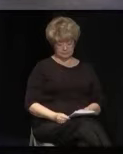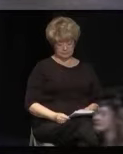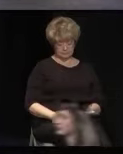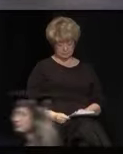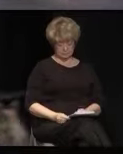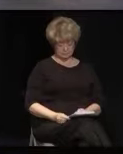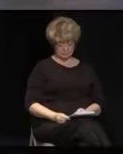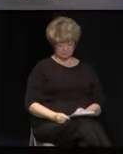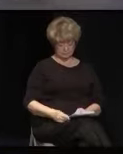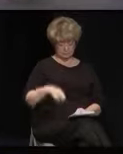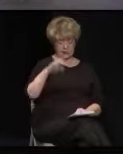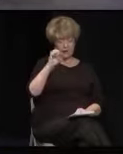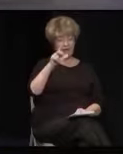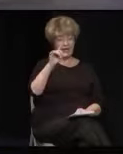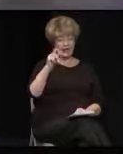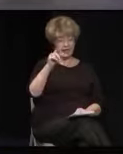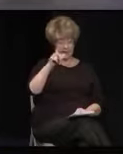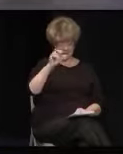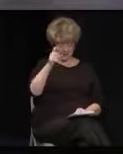Alexia Harper.